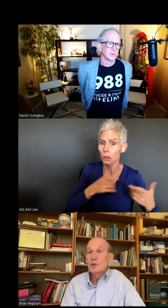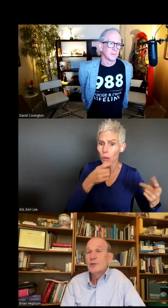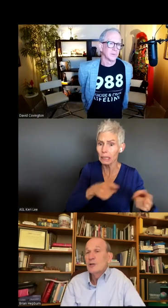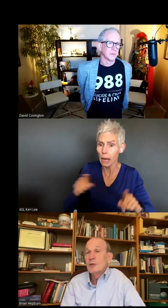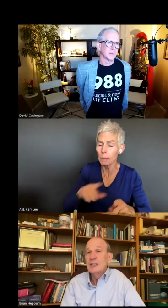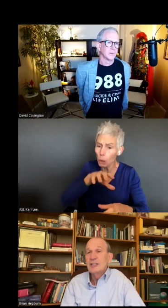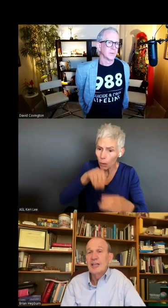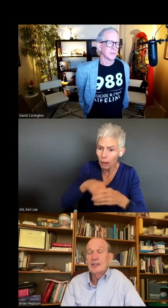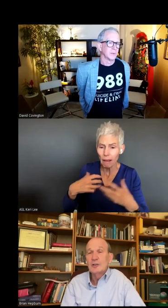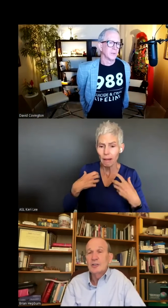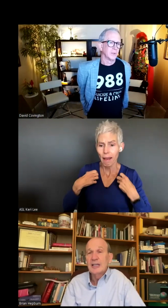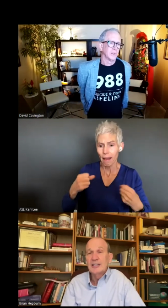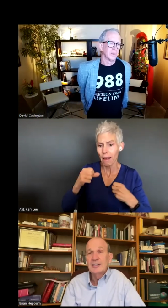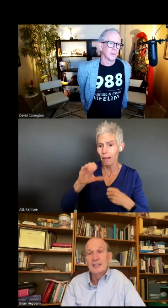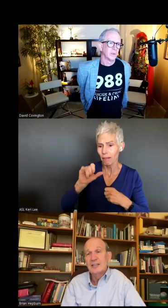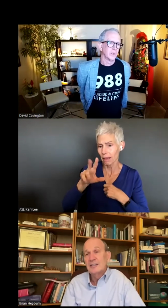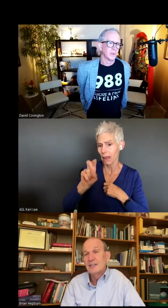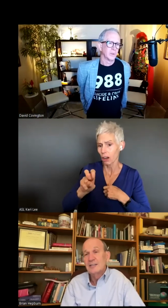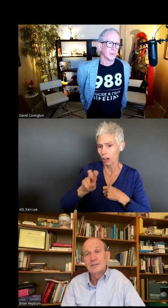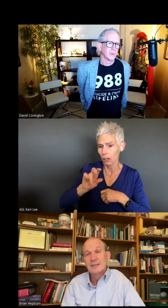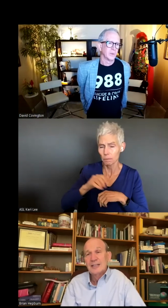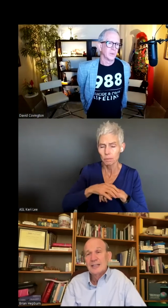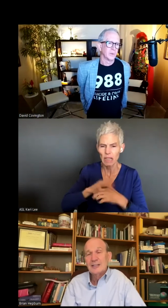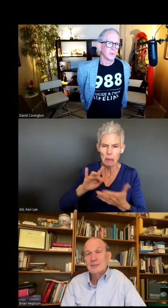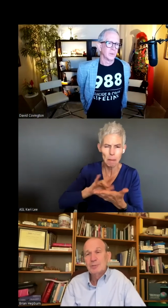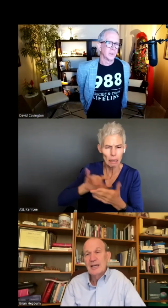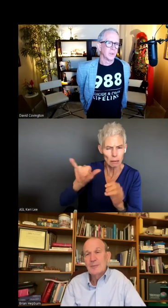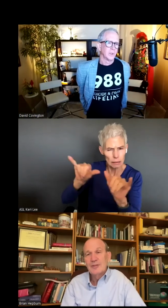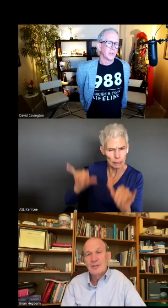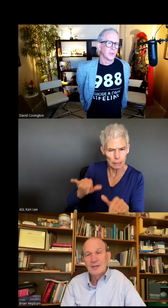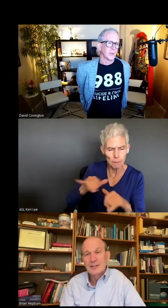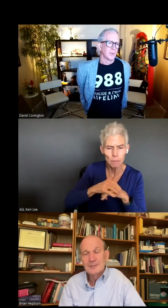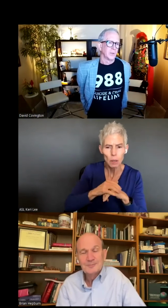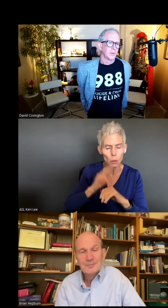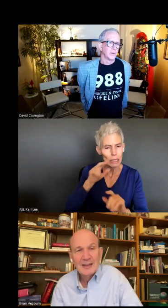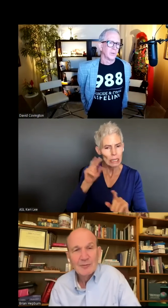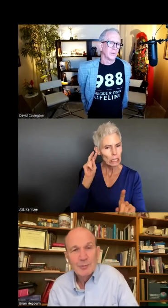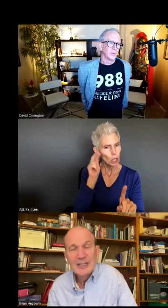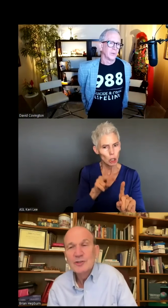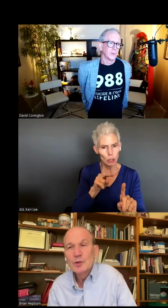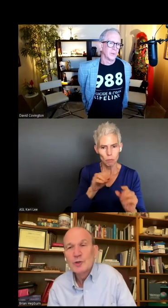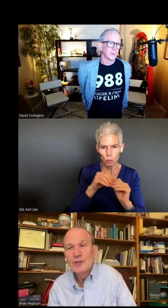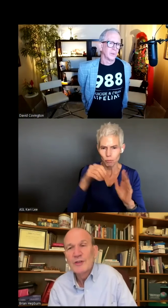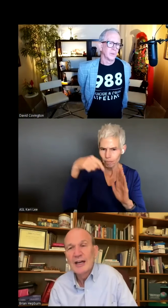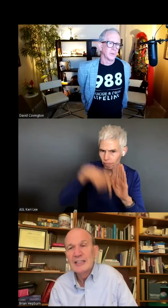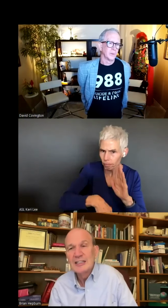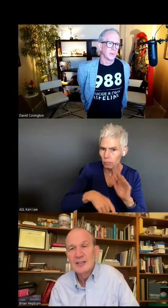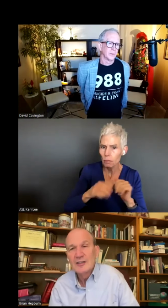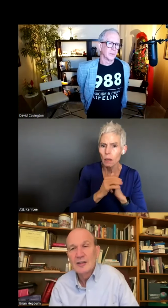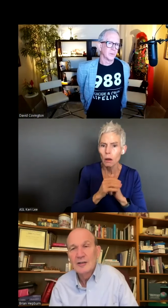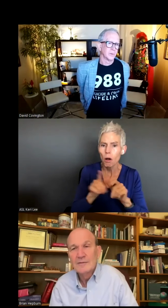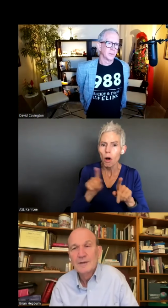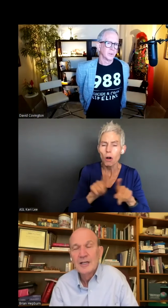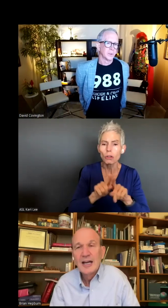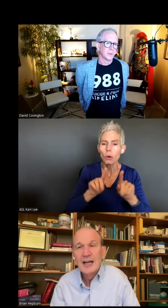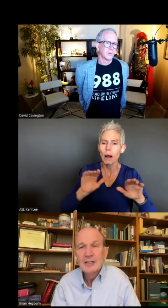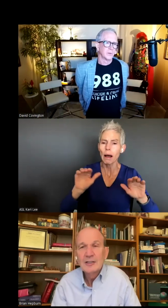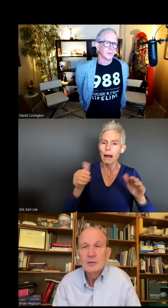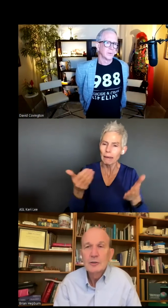So I do think we need to take a look at it and perhaps reintroduce the ideas